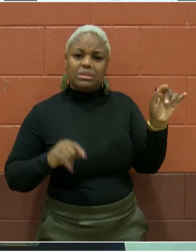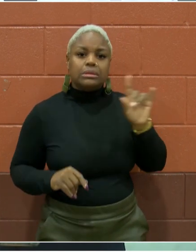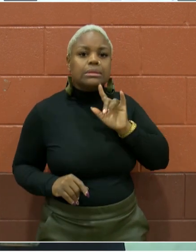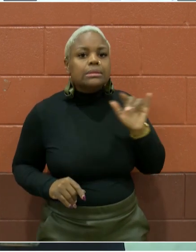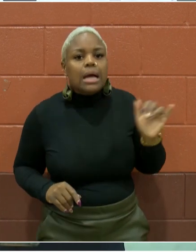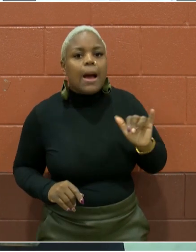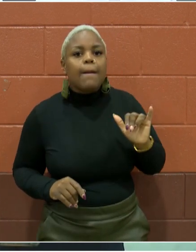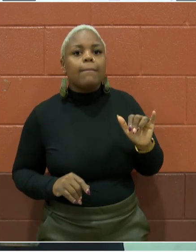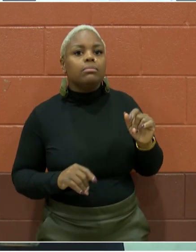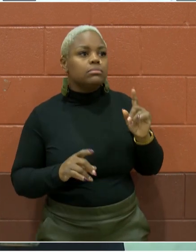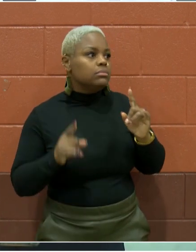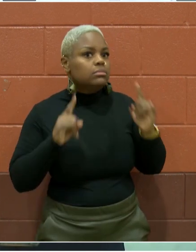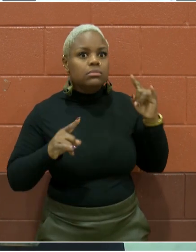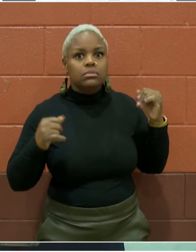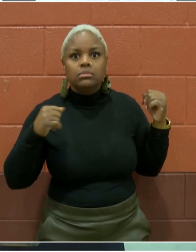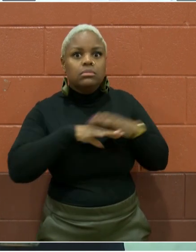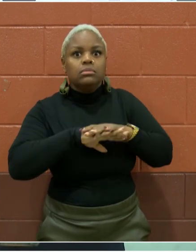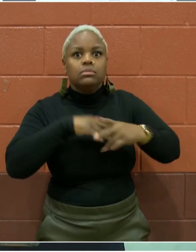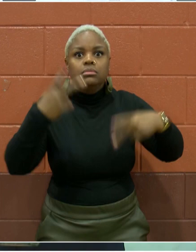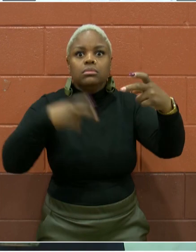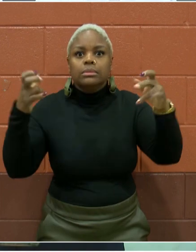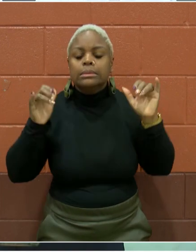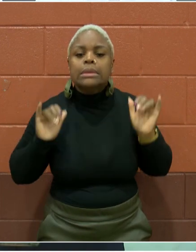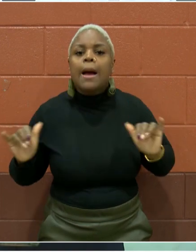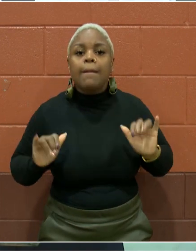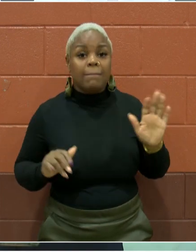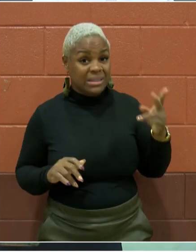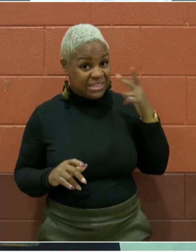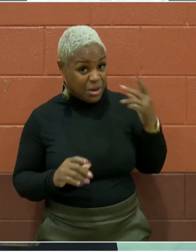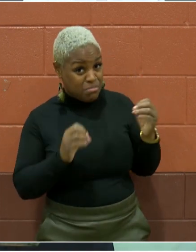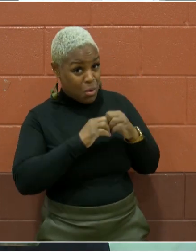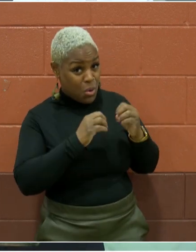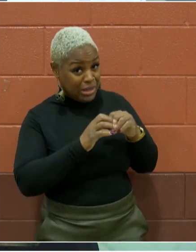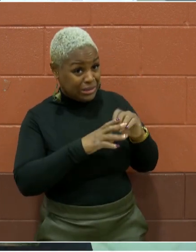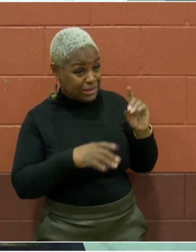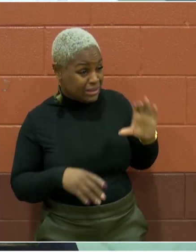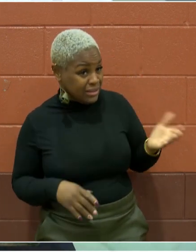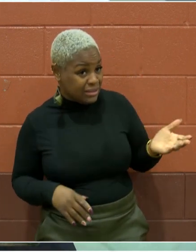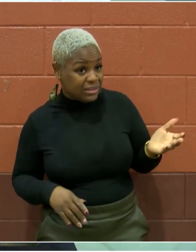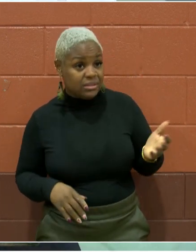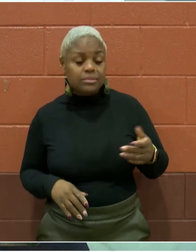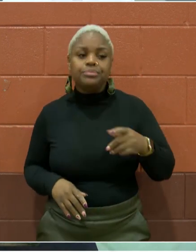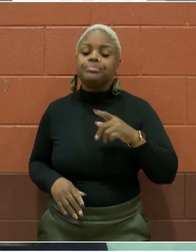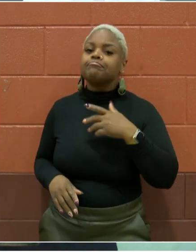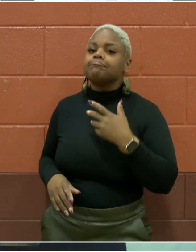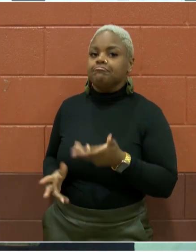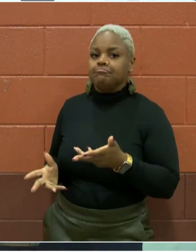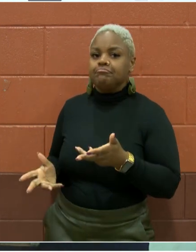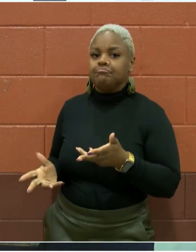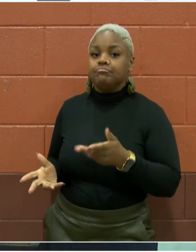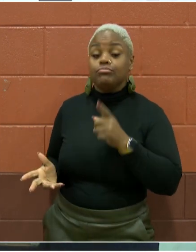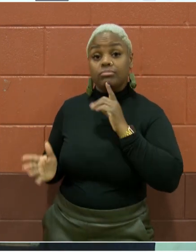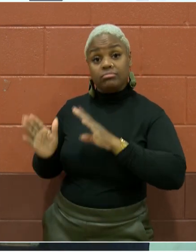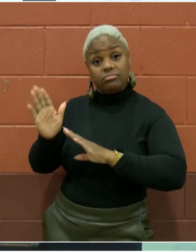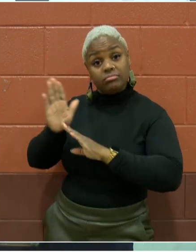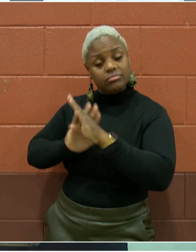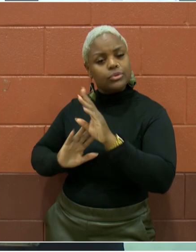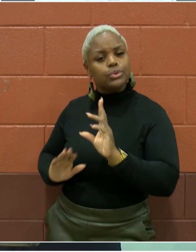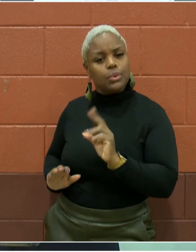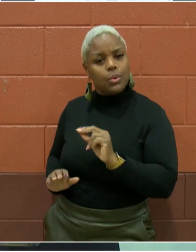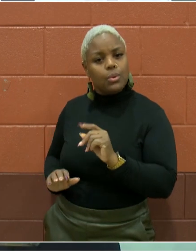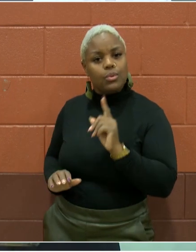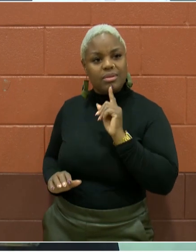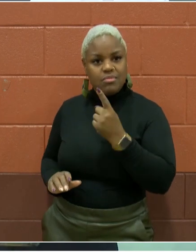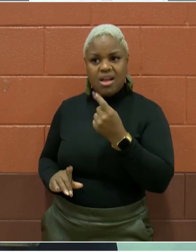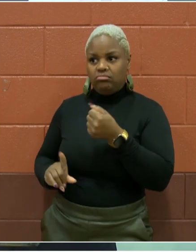you're starting to see more of that in DC. Well, we're not starting to see more of that. I mean, that's the one incident that I can recall within the last